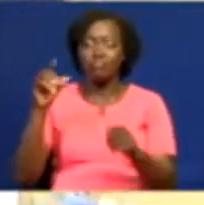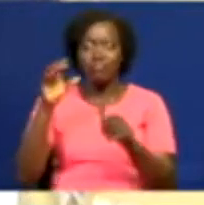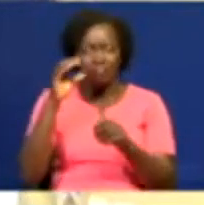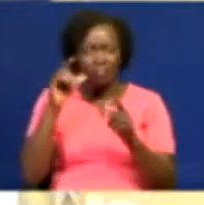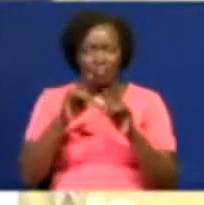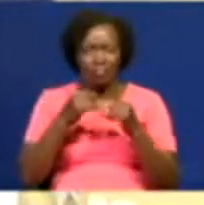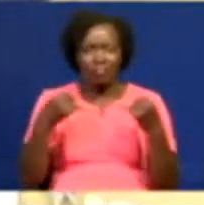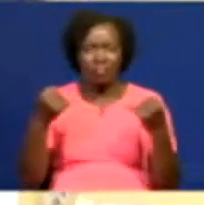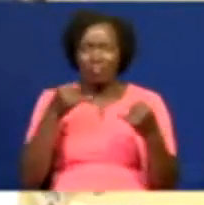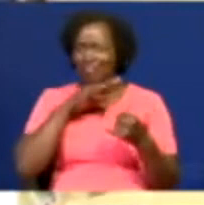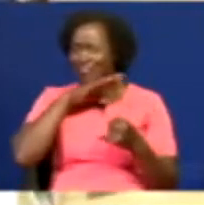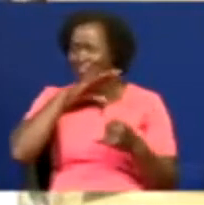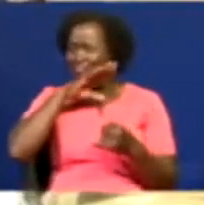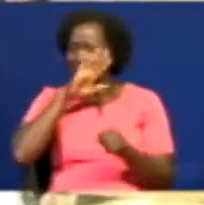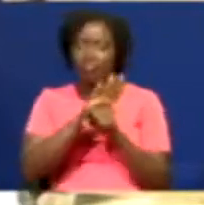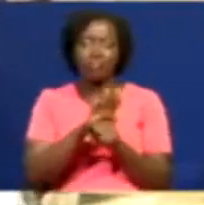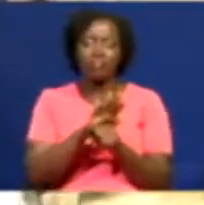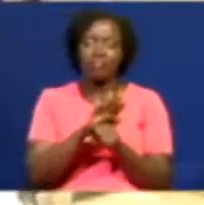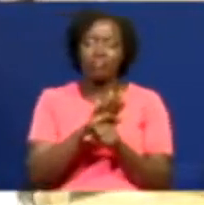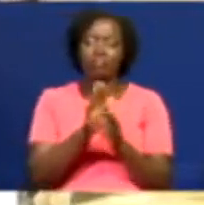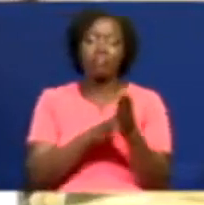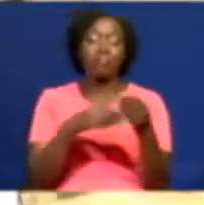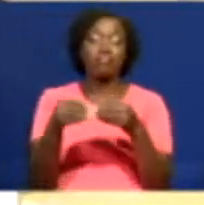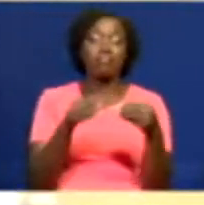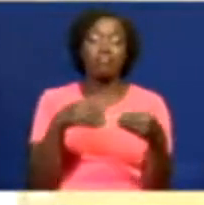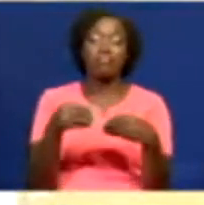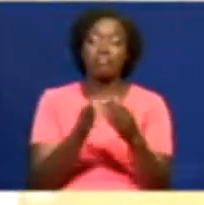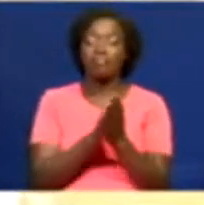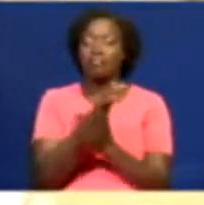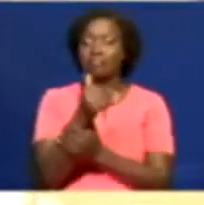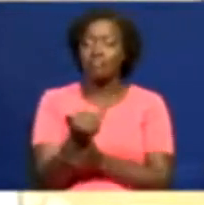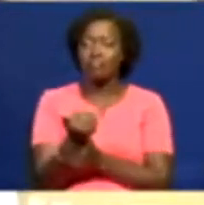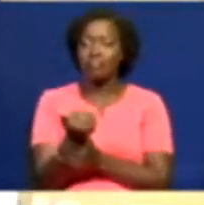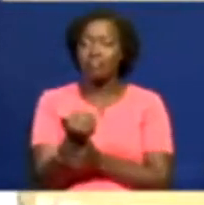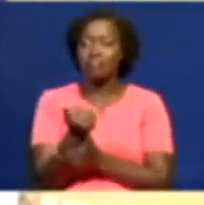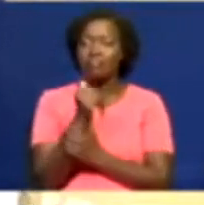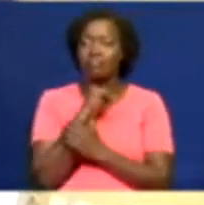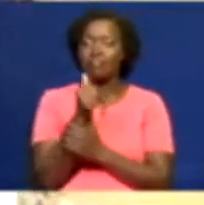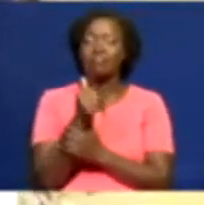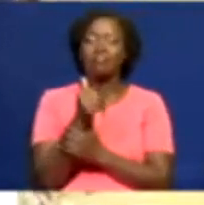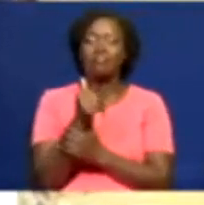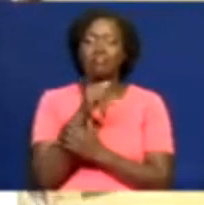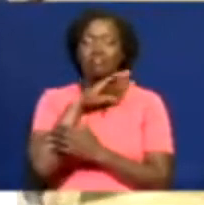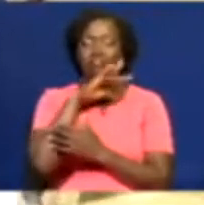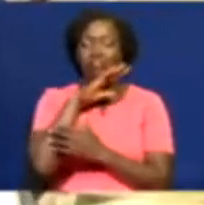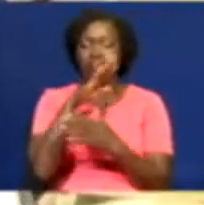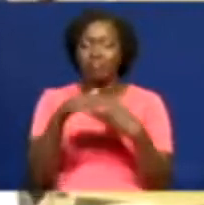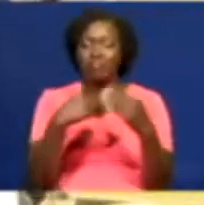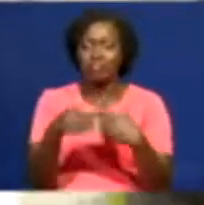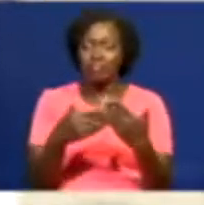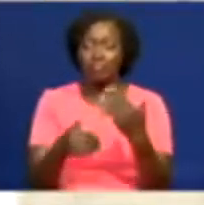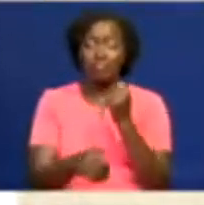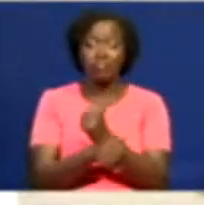extremely polluted with the plastic and other non-biodegradable materials which are a